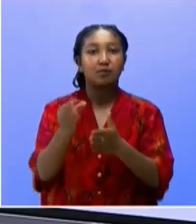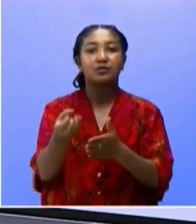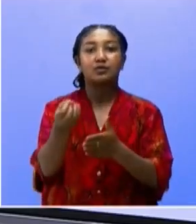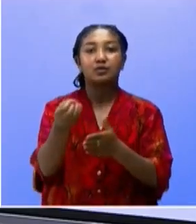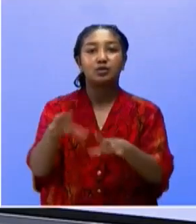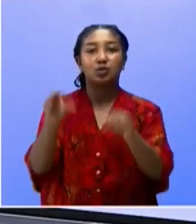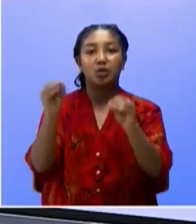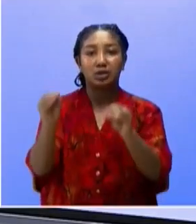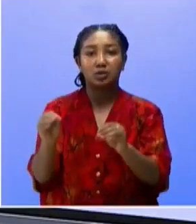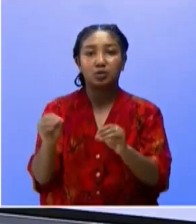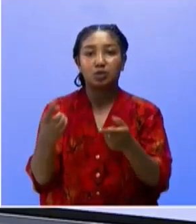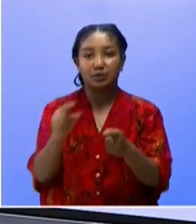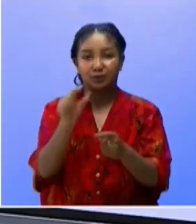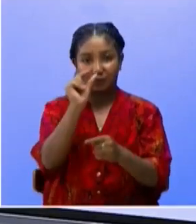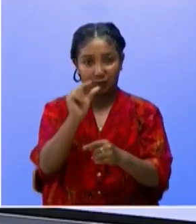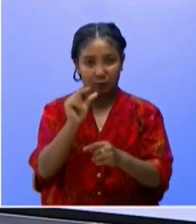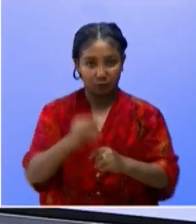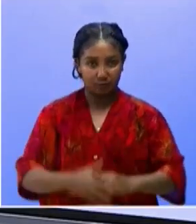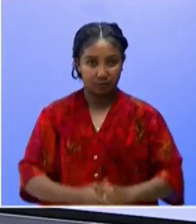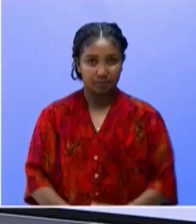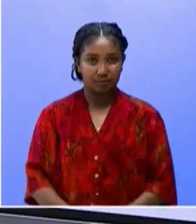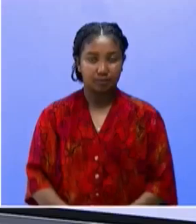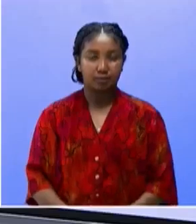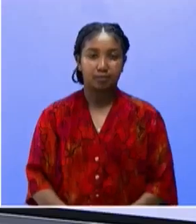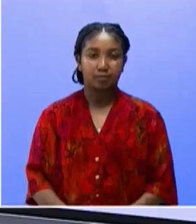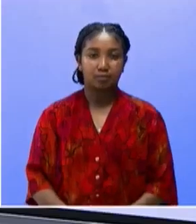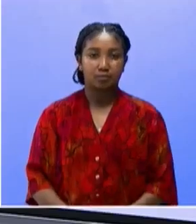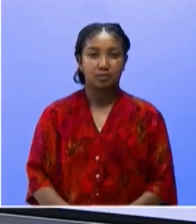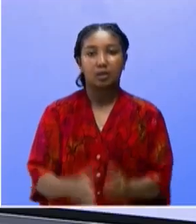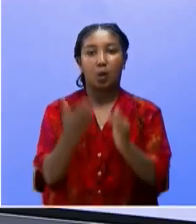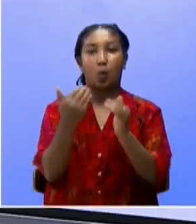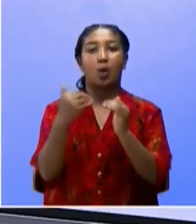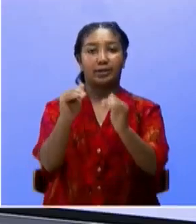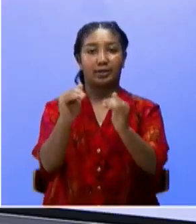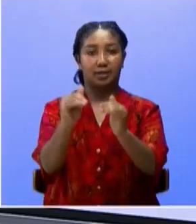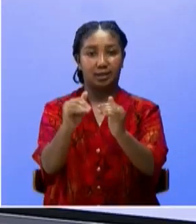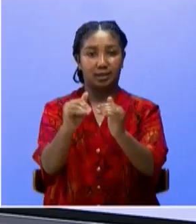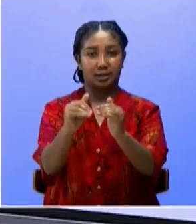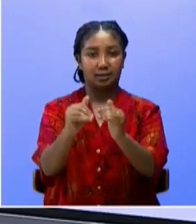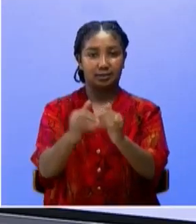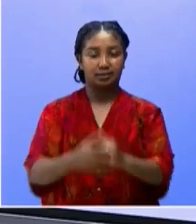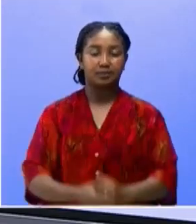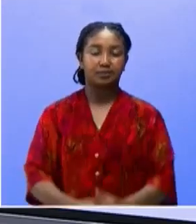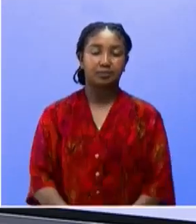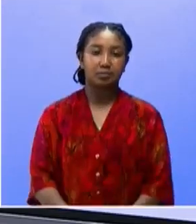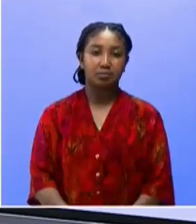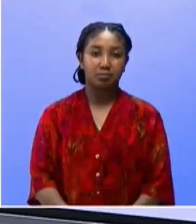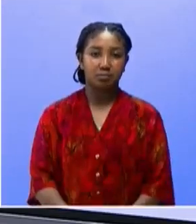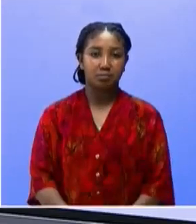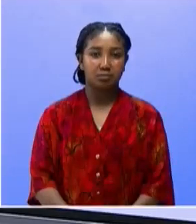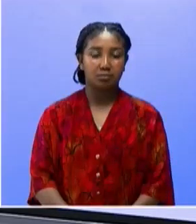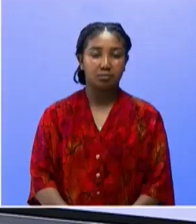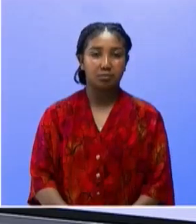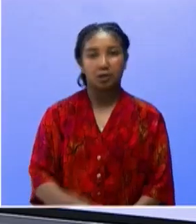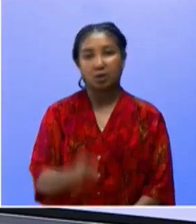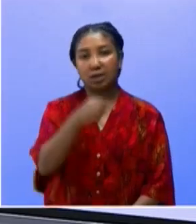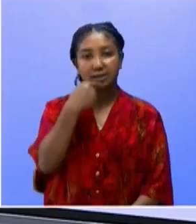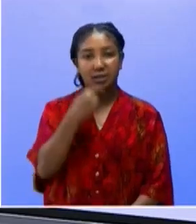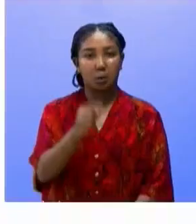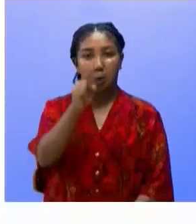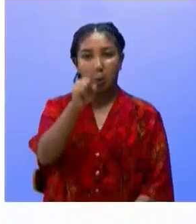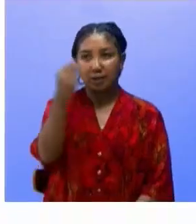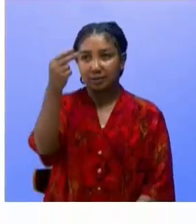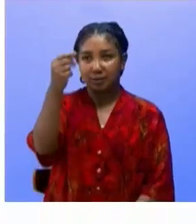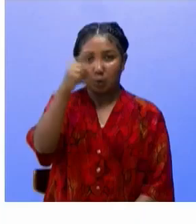Which one do we use? Few. It is what? The quantity, which is indefinite, all right? Or you can say